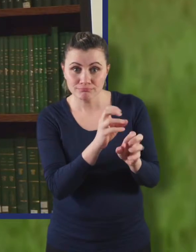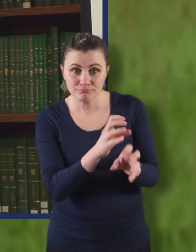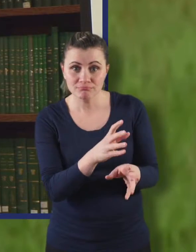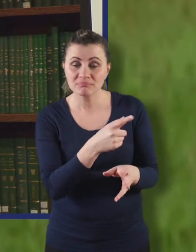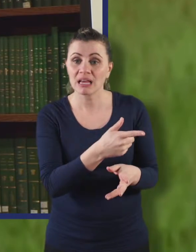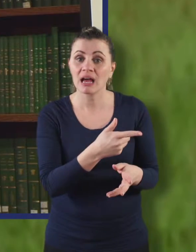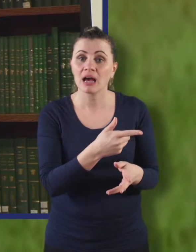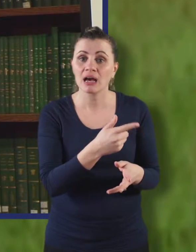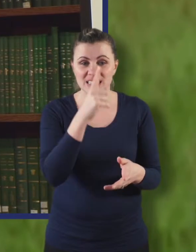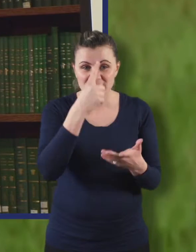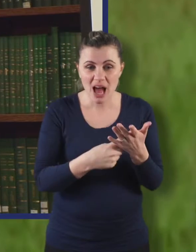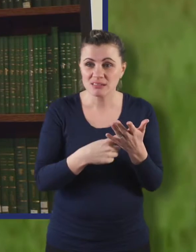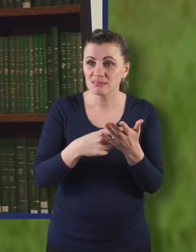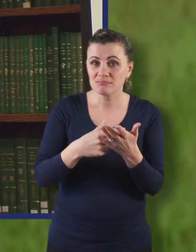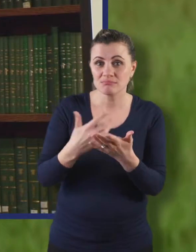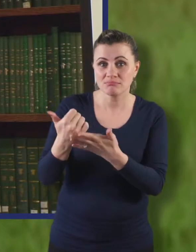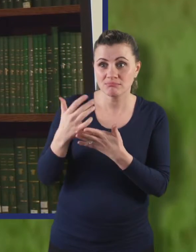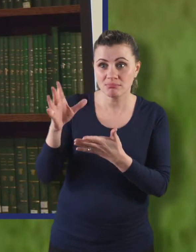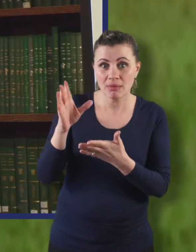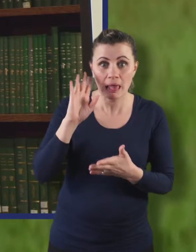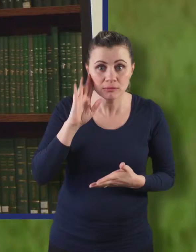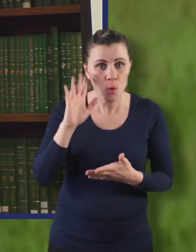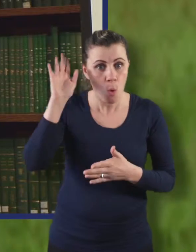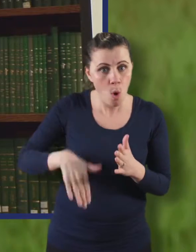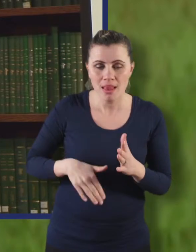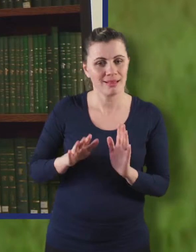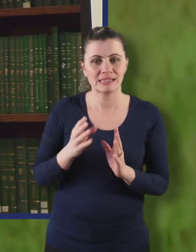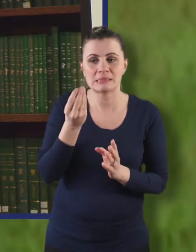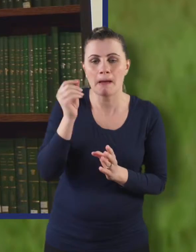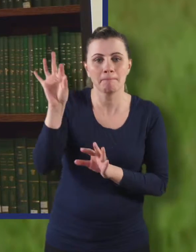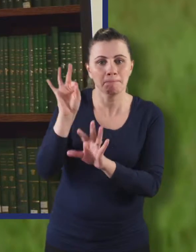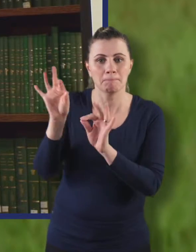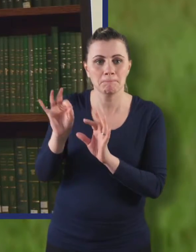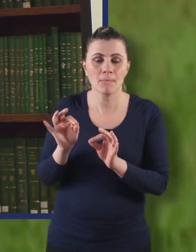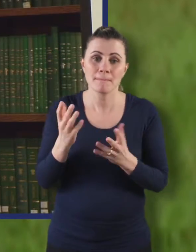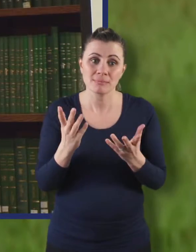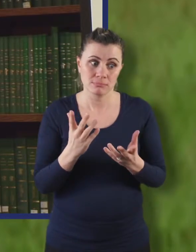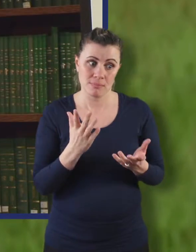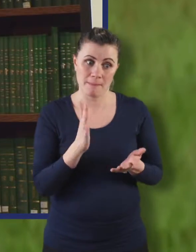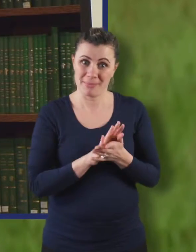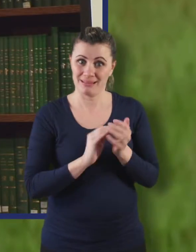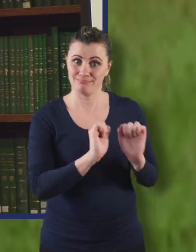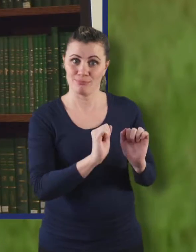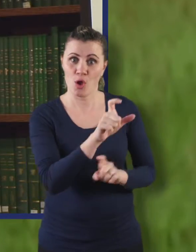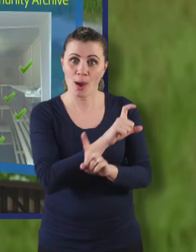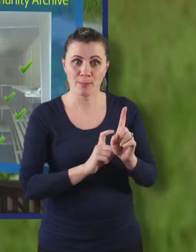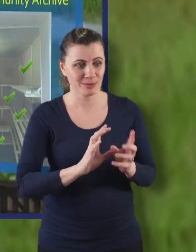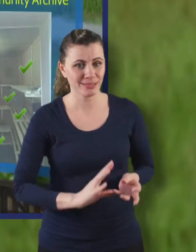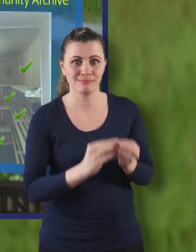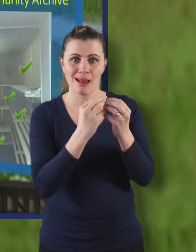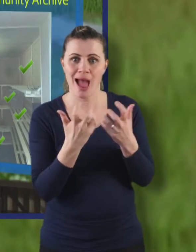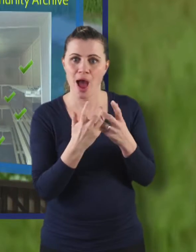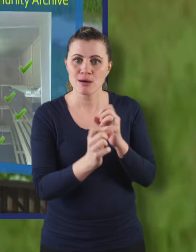As you can see, not all the advice that we gave them, they've been able to implement, but it's a compromise, and